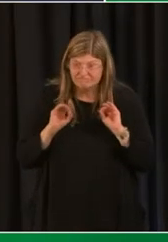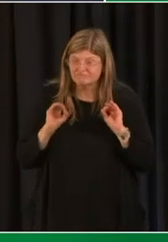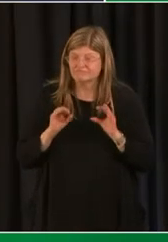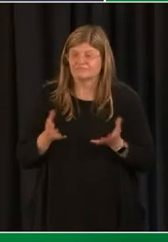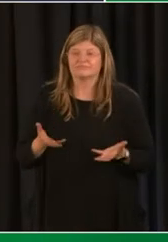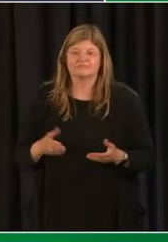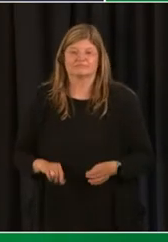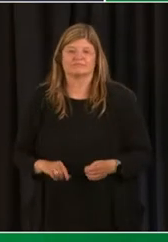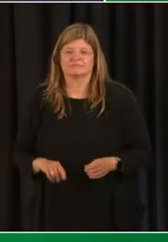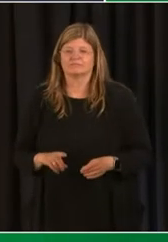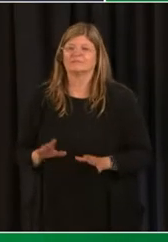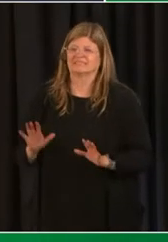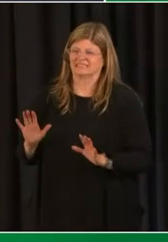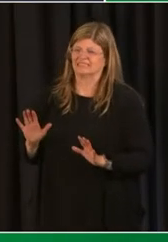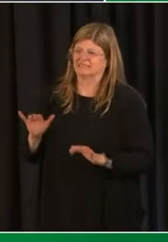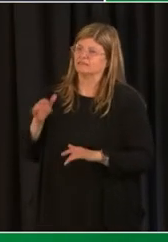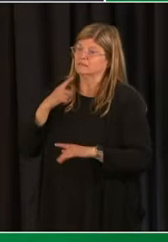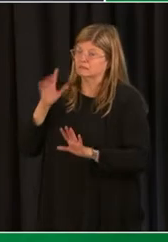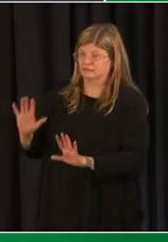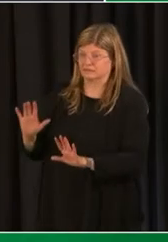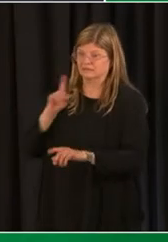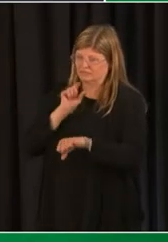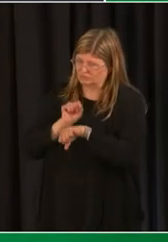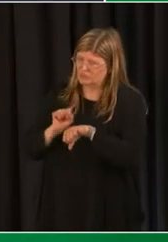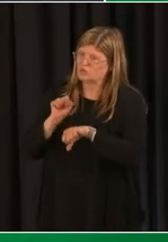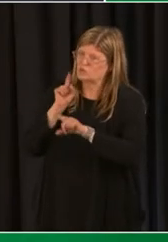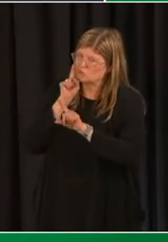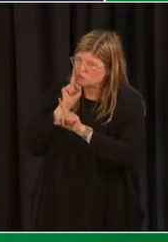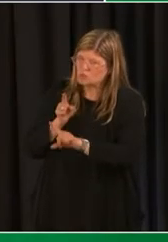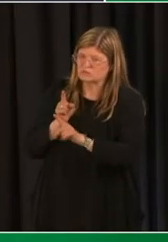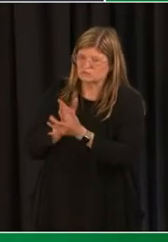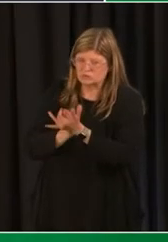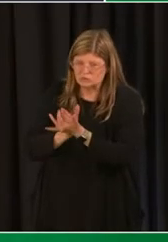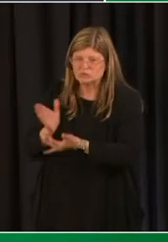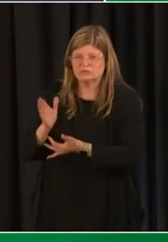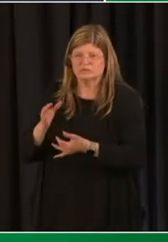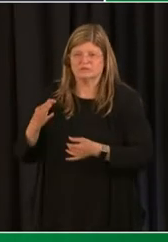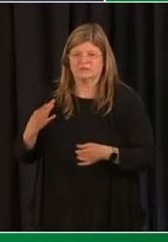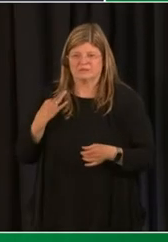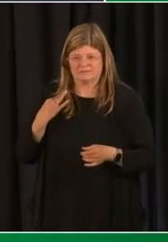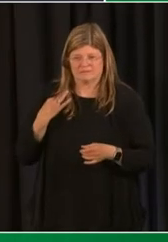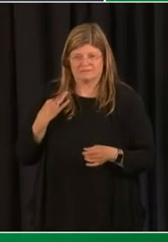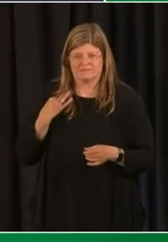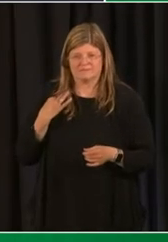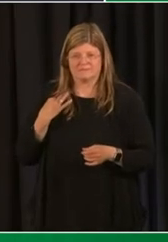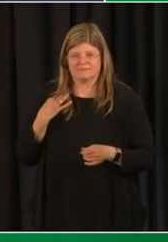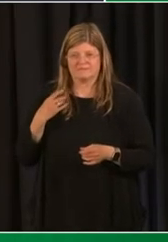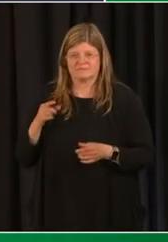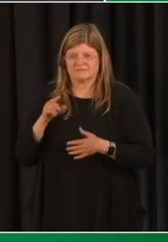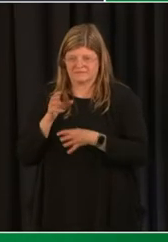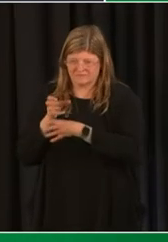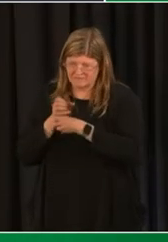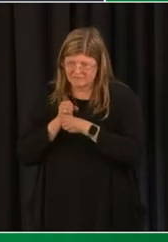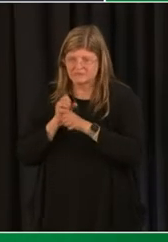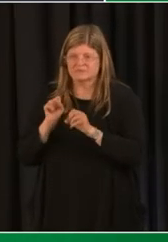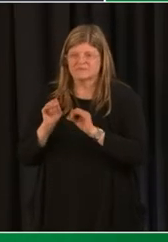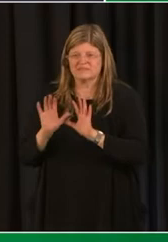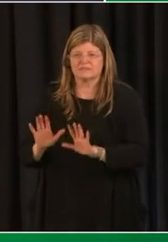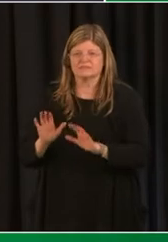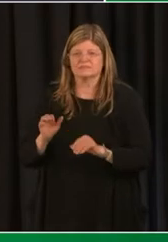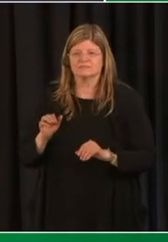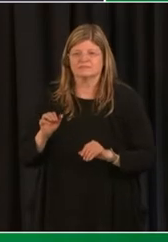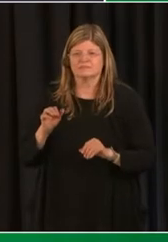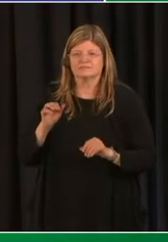anything. And they are working towards, through the applications that they've received in the order that they've been received. So I